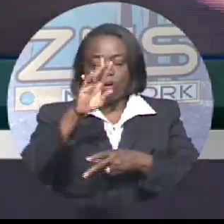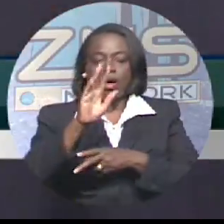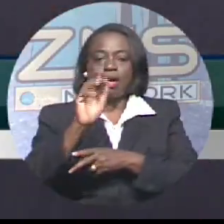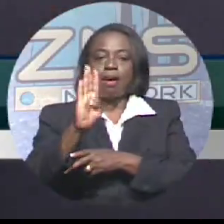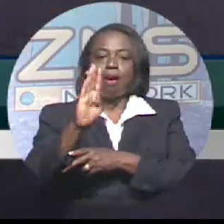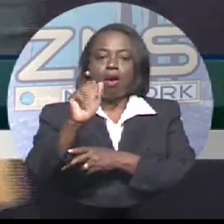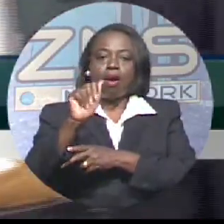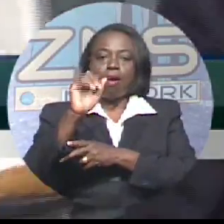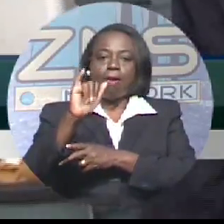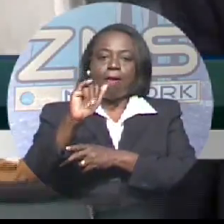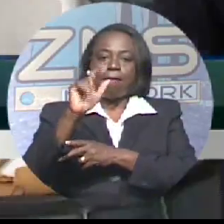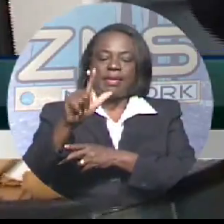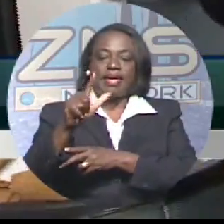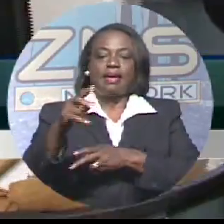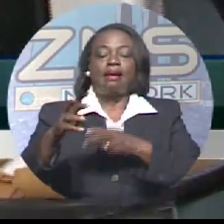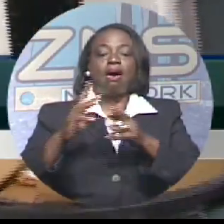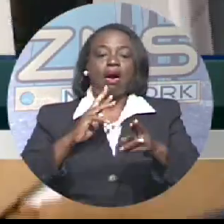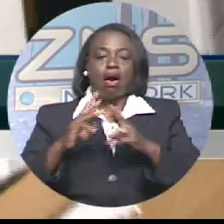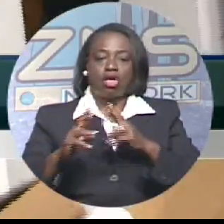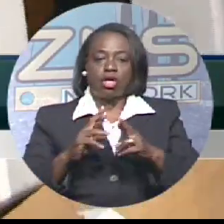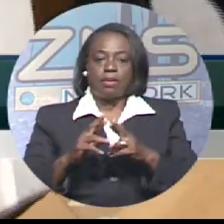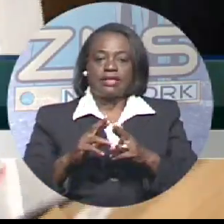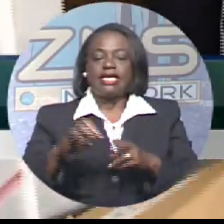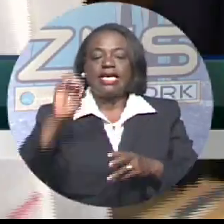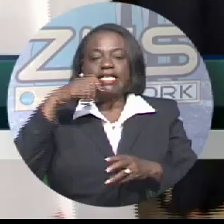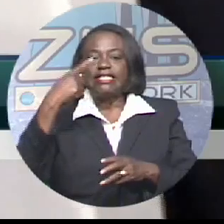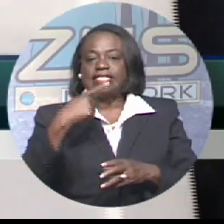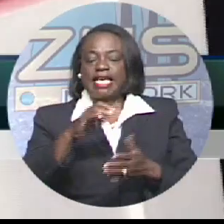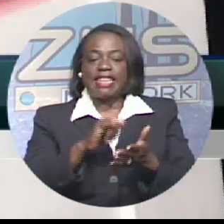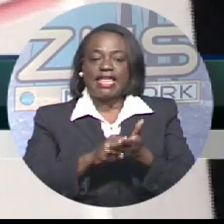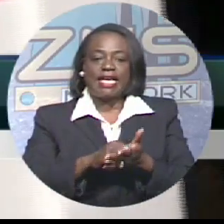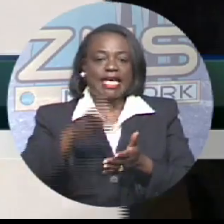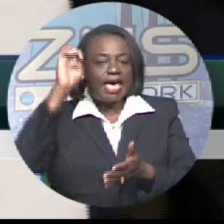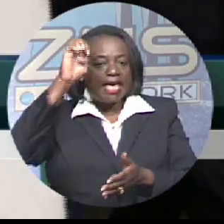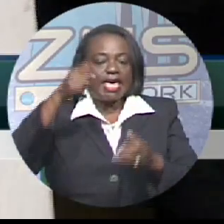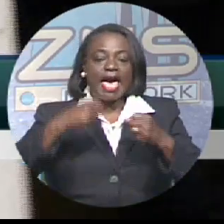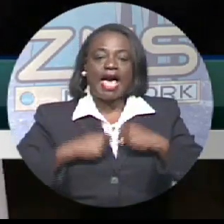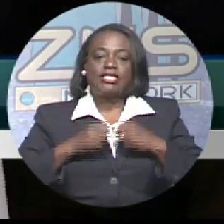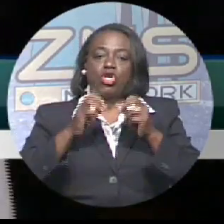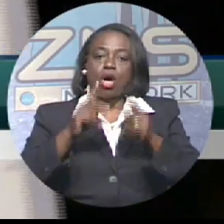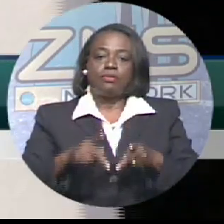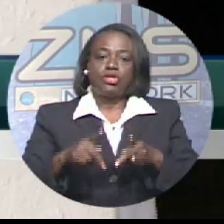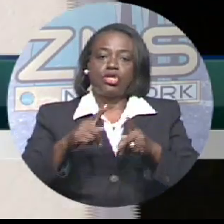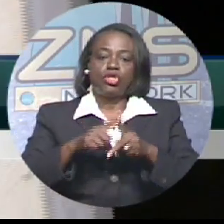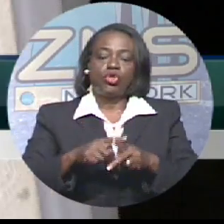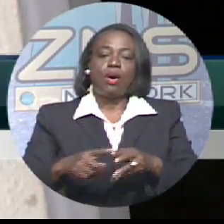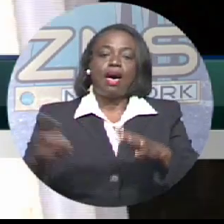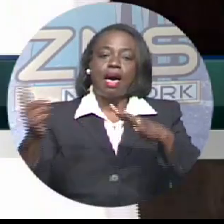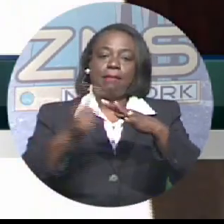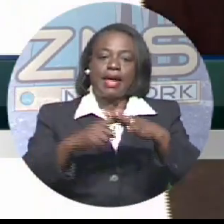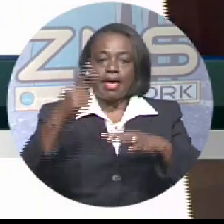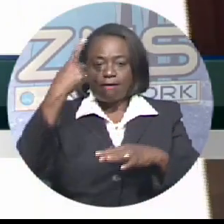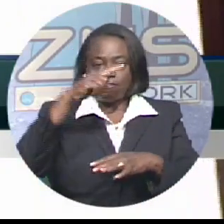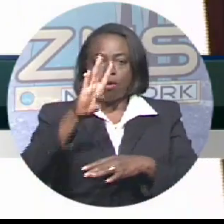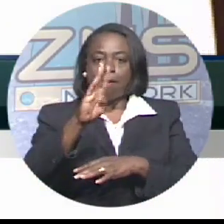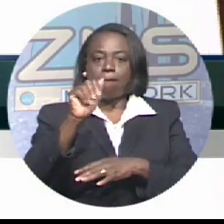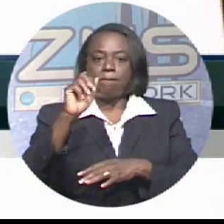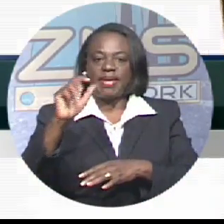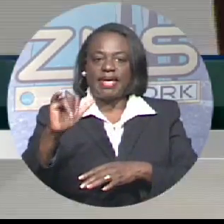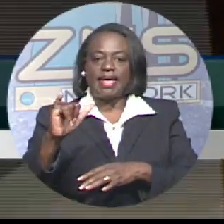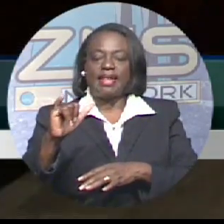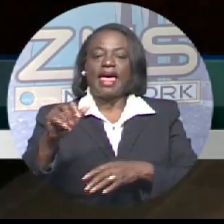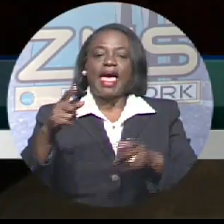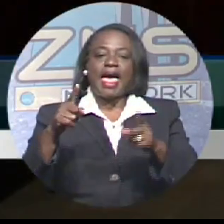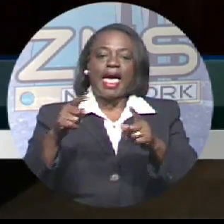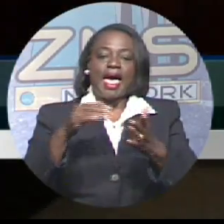bail amendments prohibit it. She said, however, he has an option to apply for bail at the Supreme Court instead. Barrett's attorney,